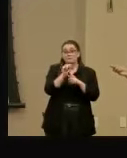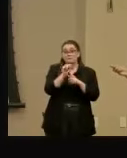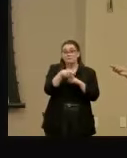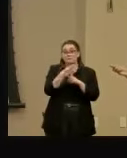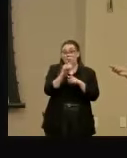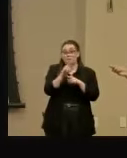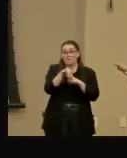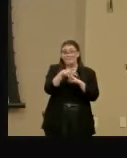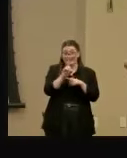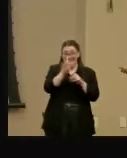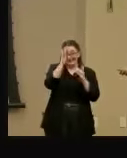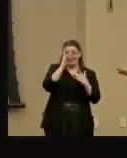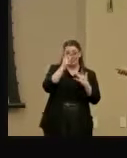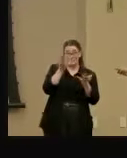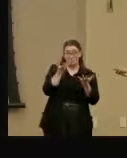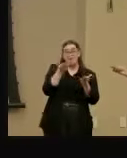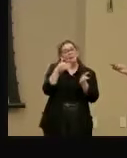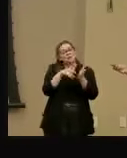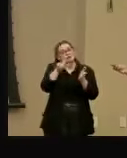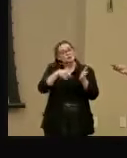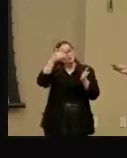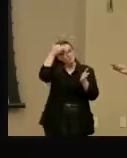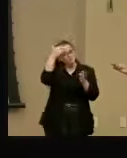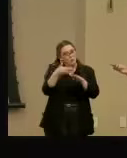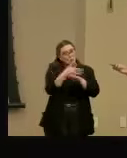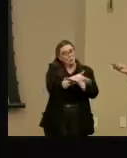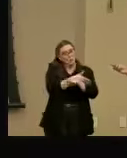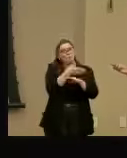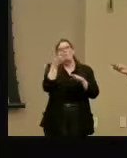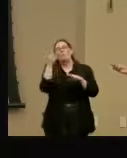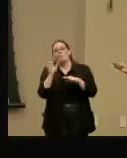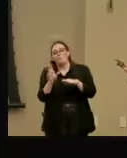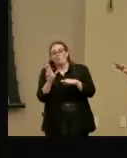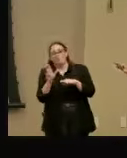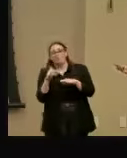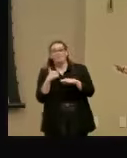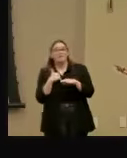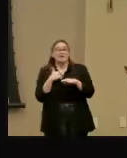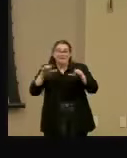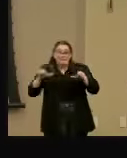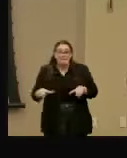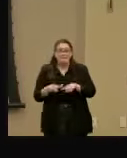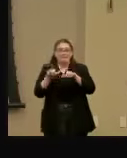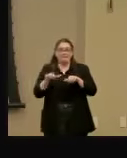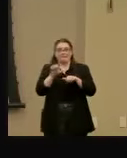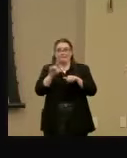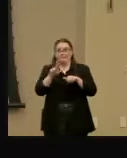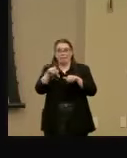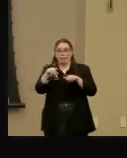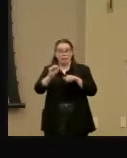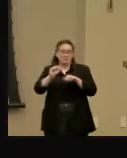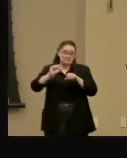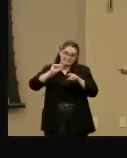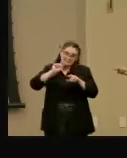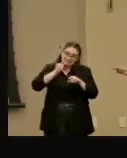should be asking the doctor, and the doctor should hopefully know this. Or do I have very active uncontrolled lupus, like really